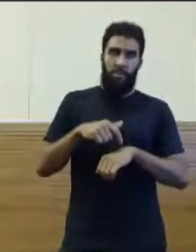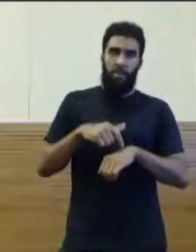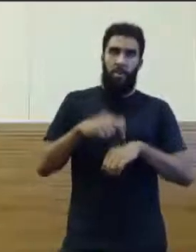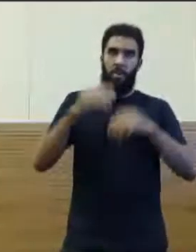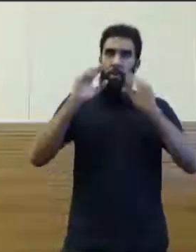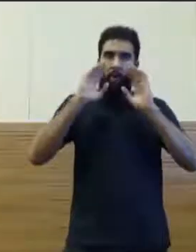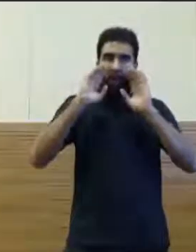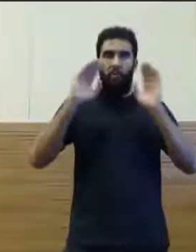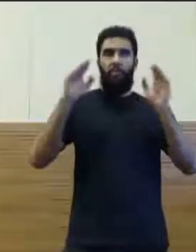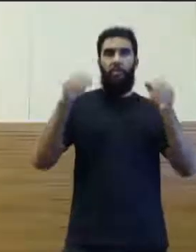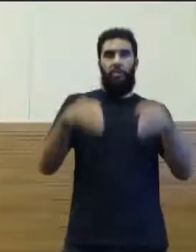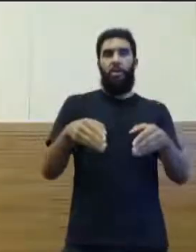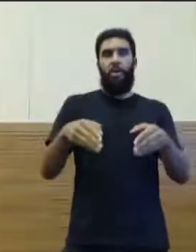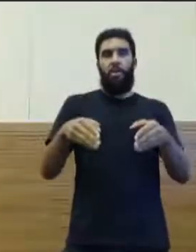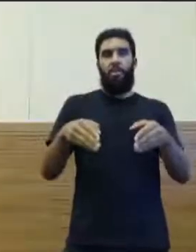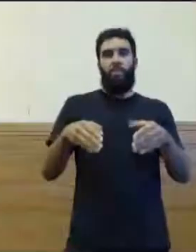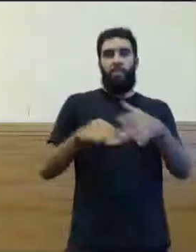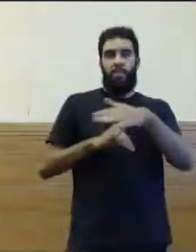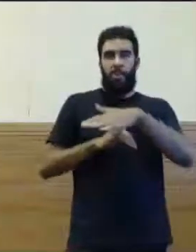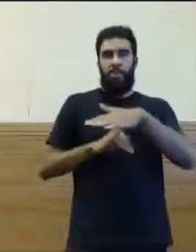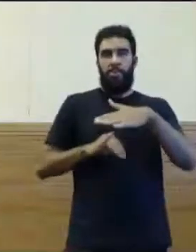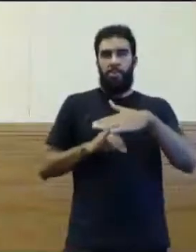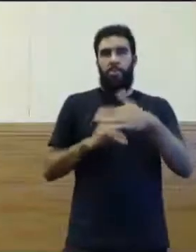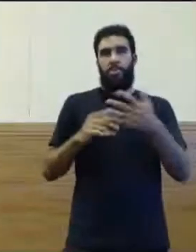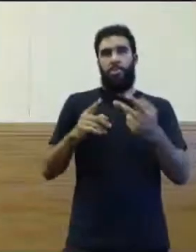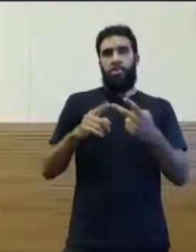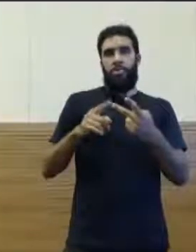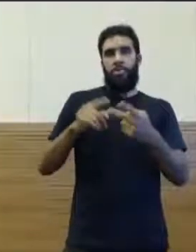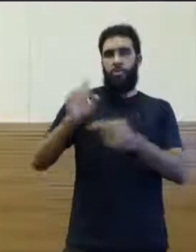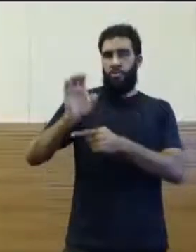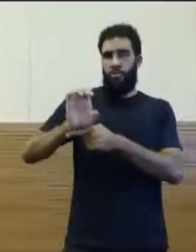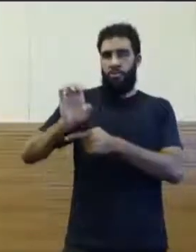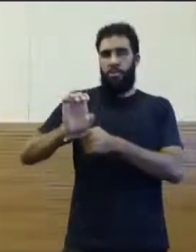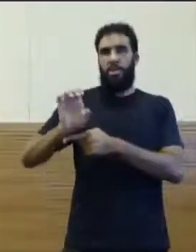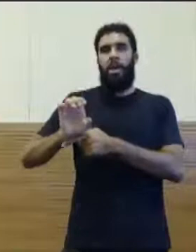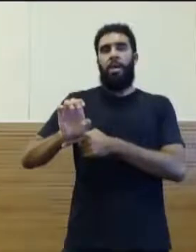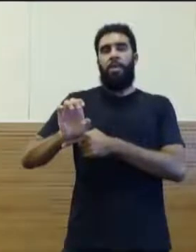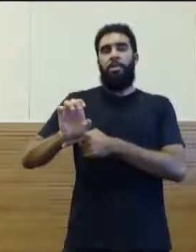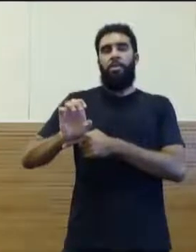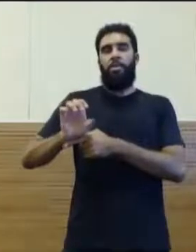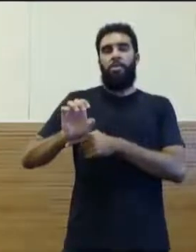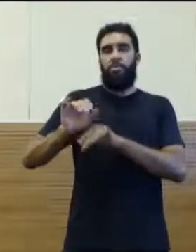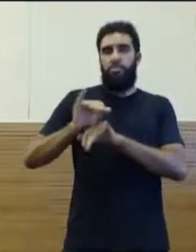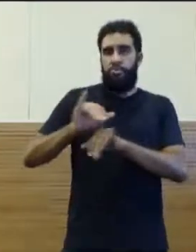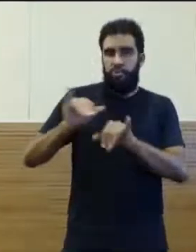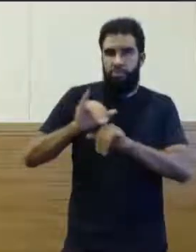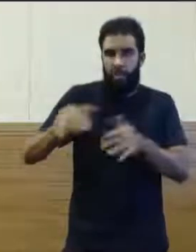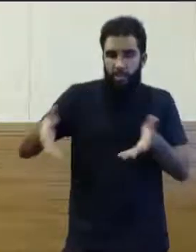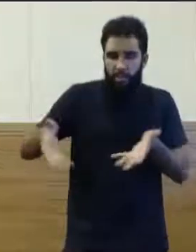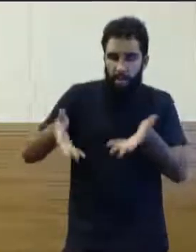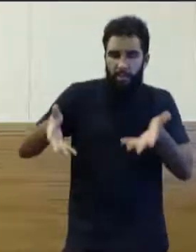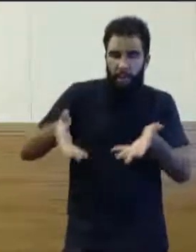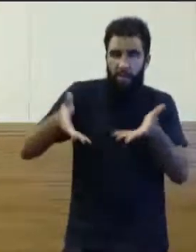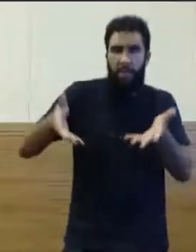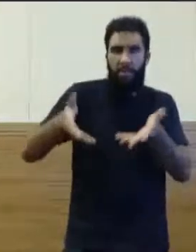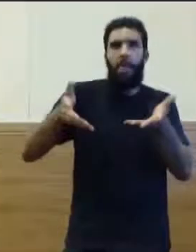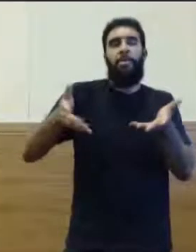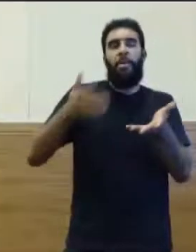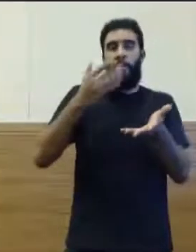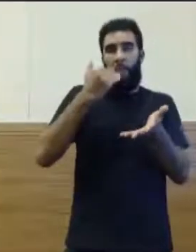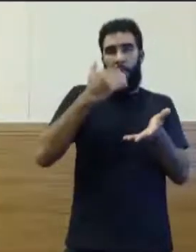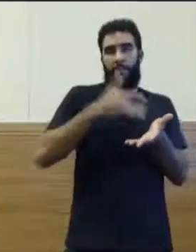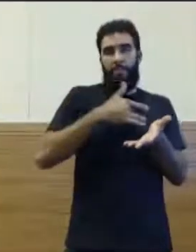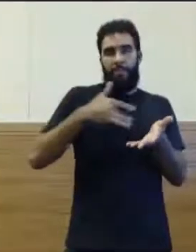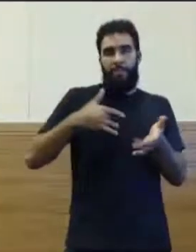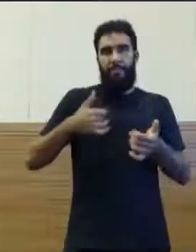Uruguay was established a time destined for the institutions of the state transmit promotional